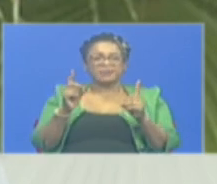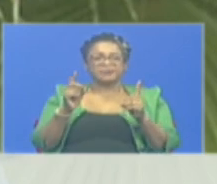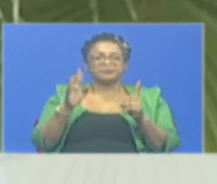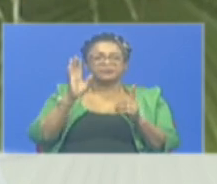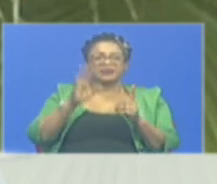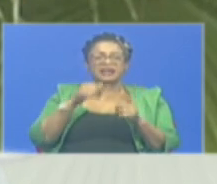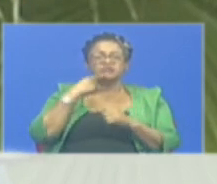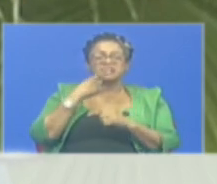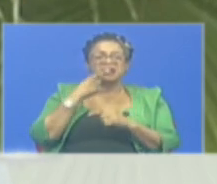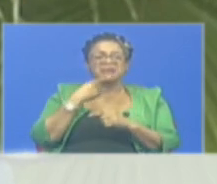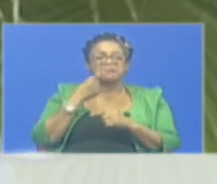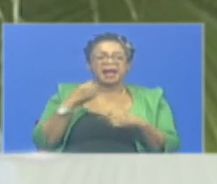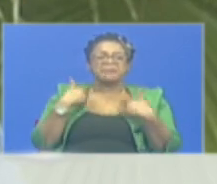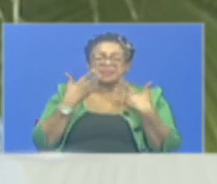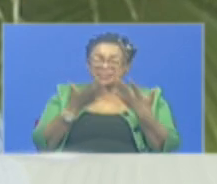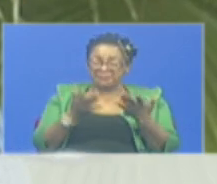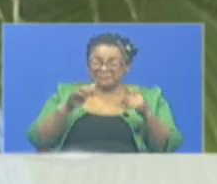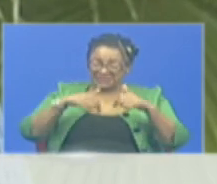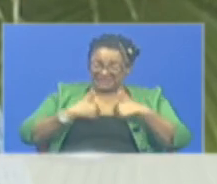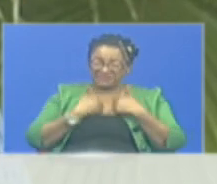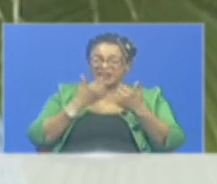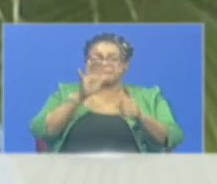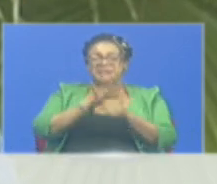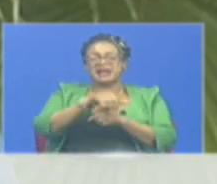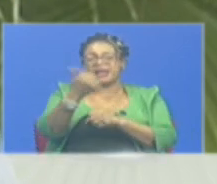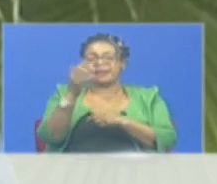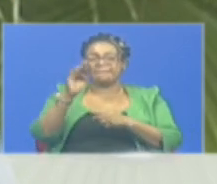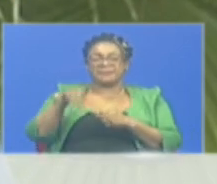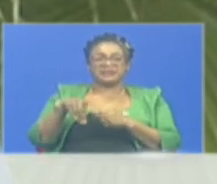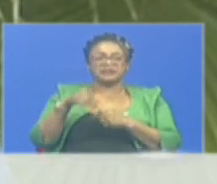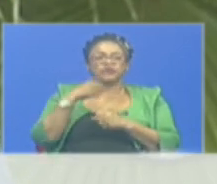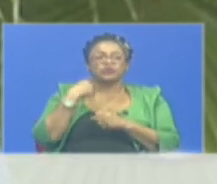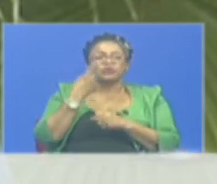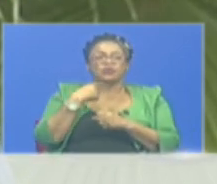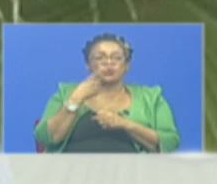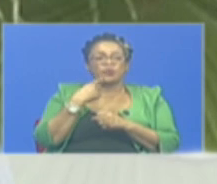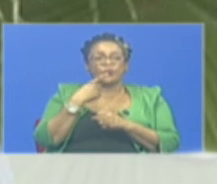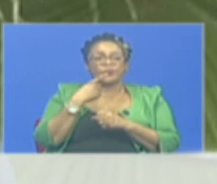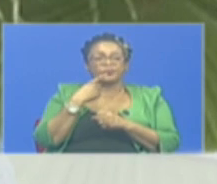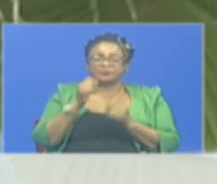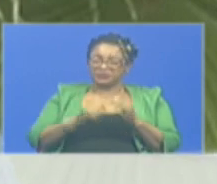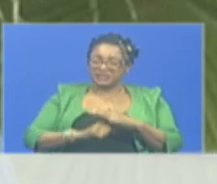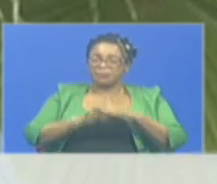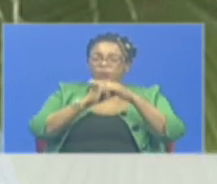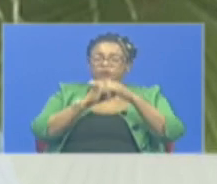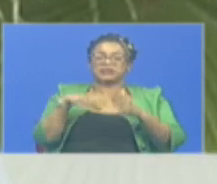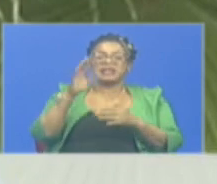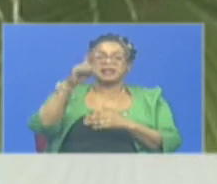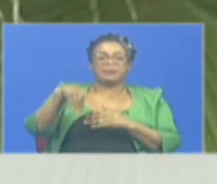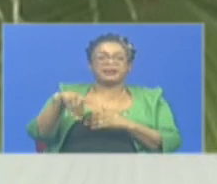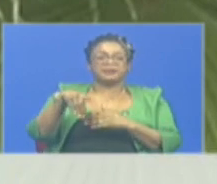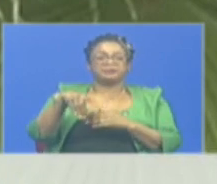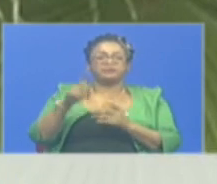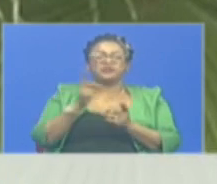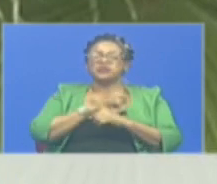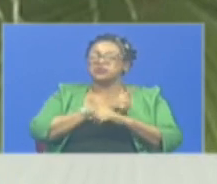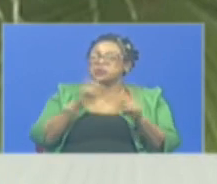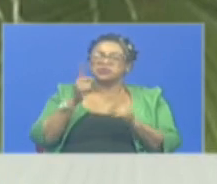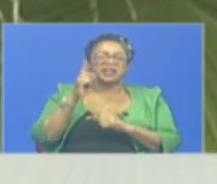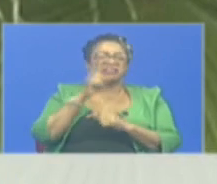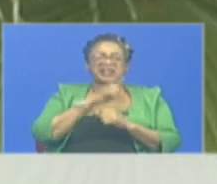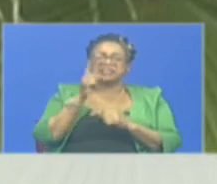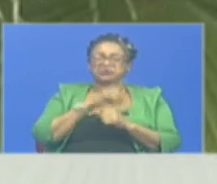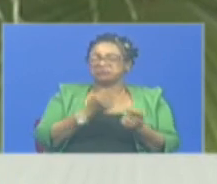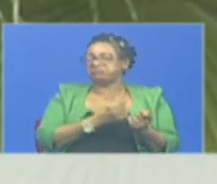been there, to myself and many other members of parliament who are aligned to the deputy president, not the threats to remove us from